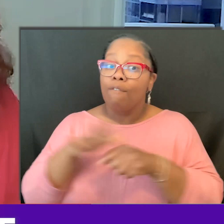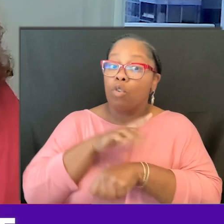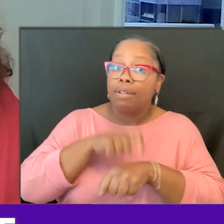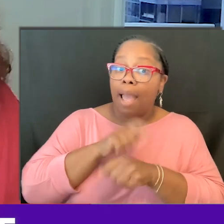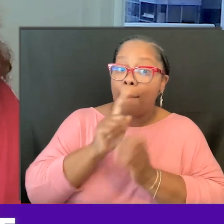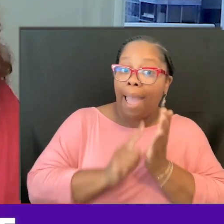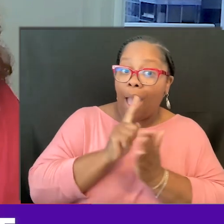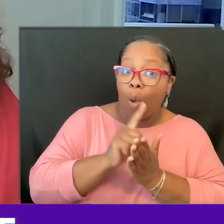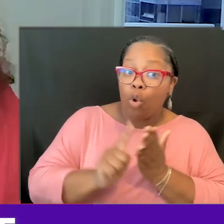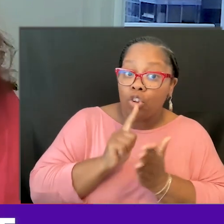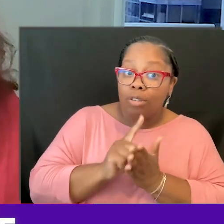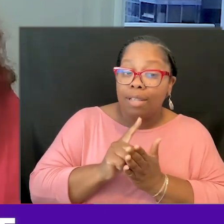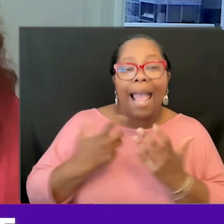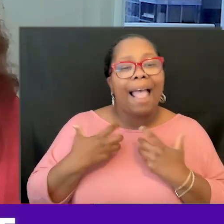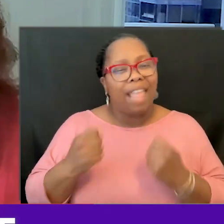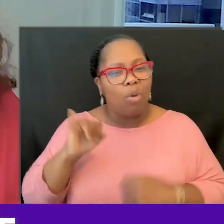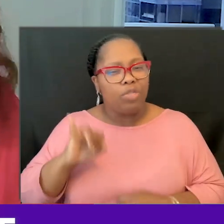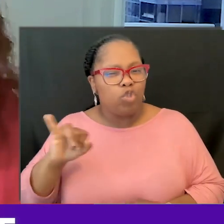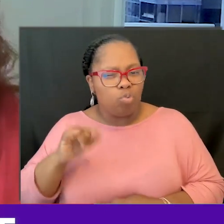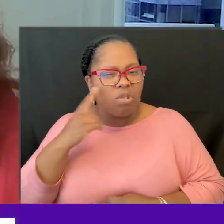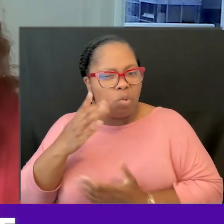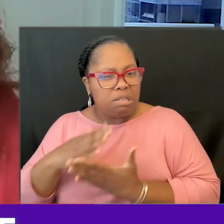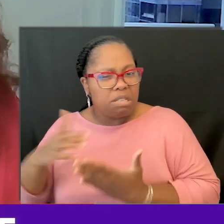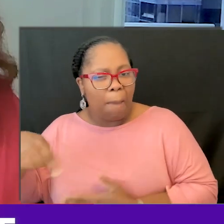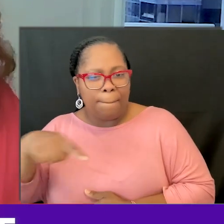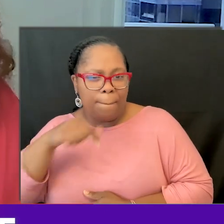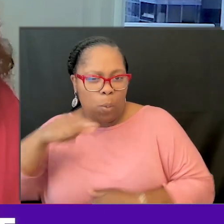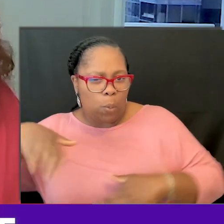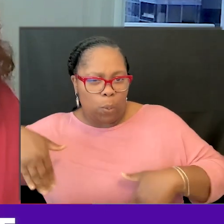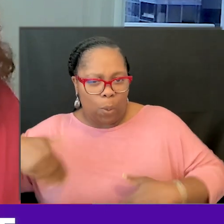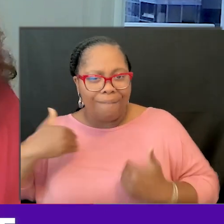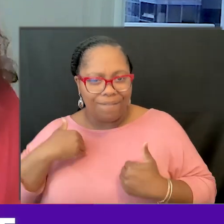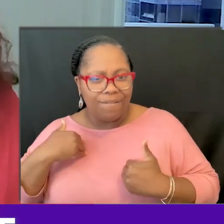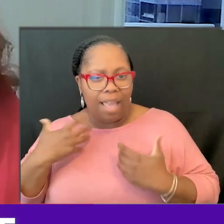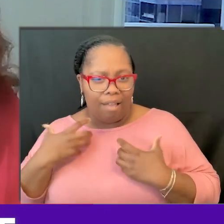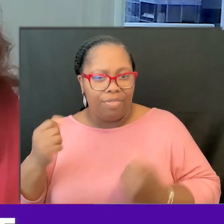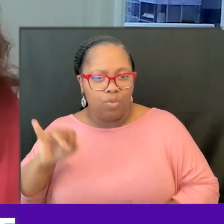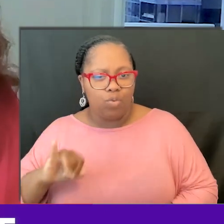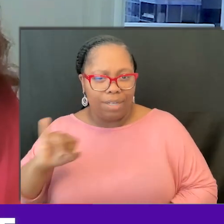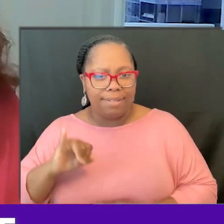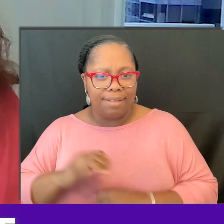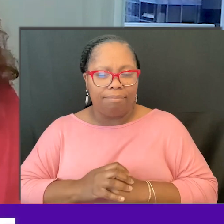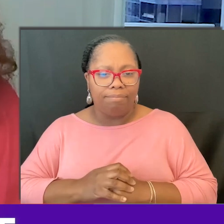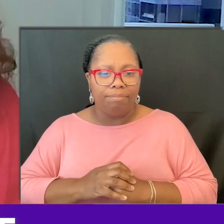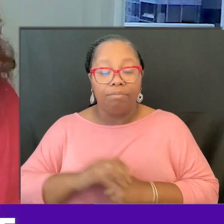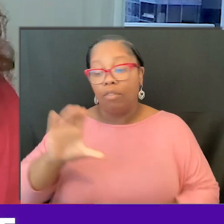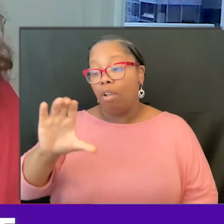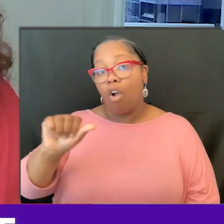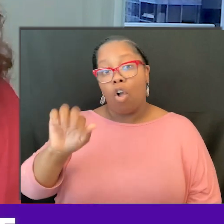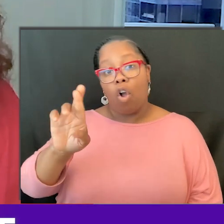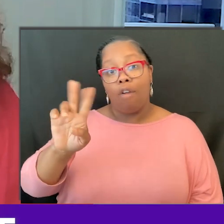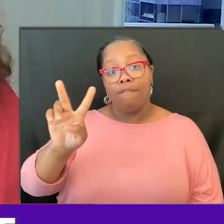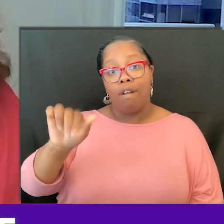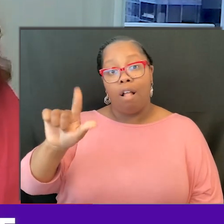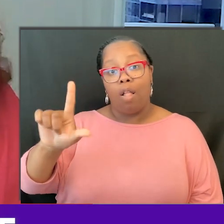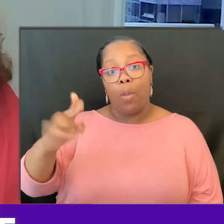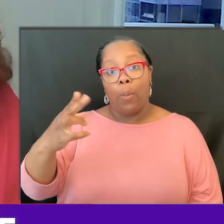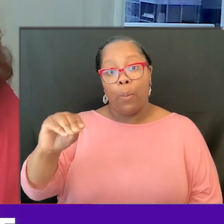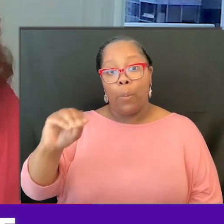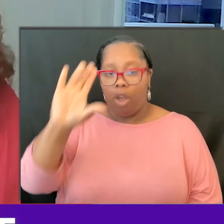and health insurance for those who do not have it. Carvalho, who negotiated